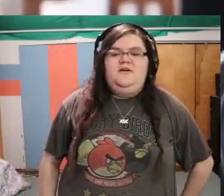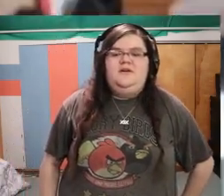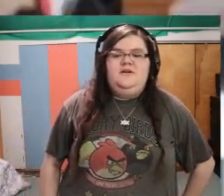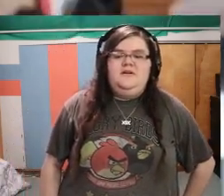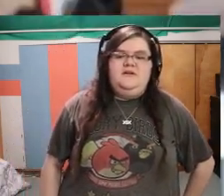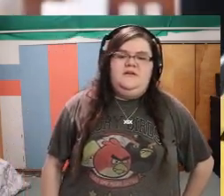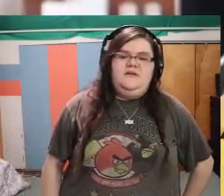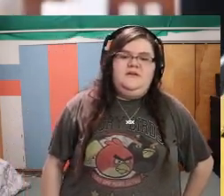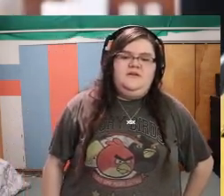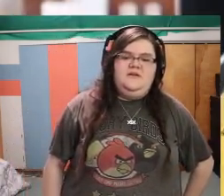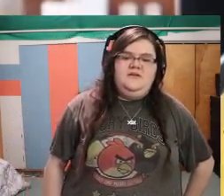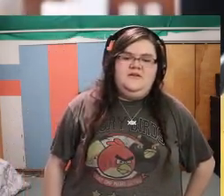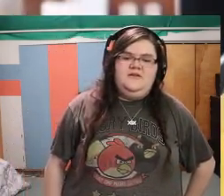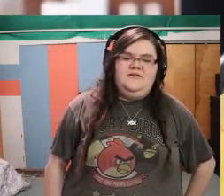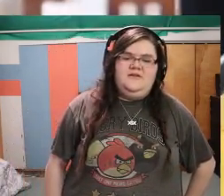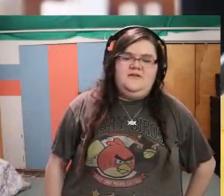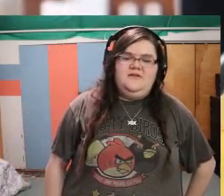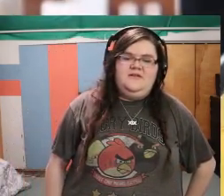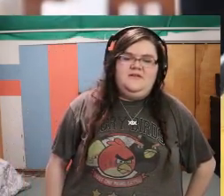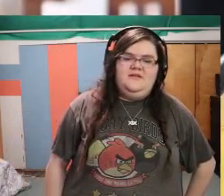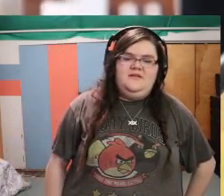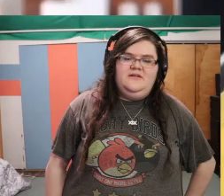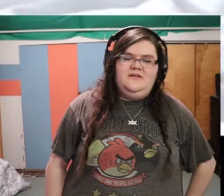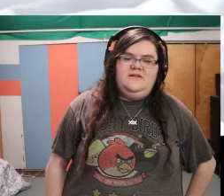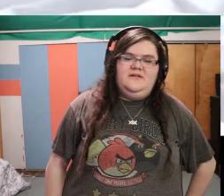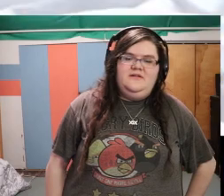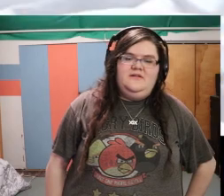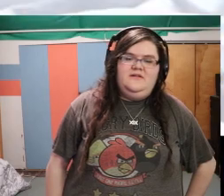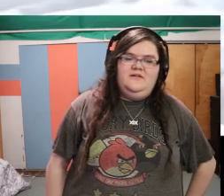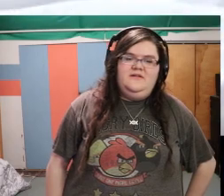Mentor Ching. What? Mentor Ching.